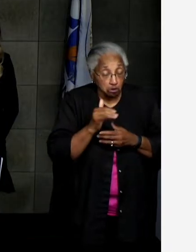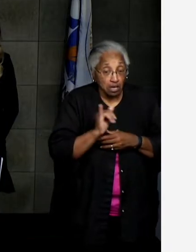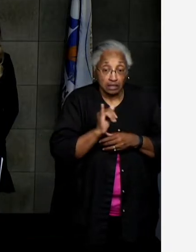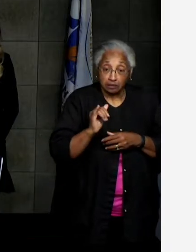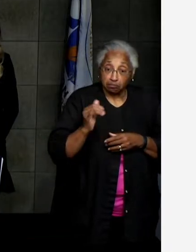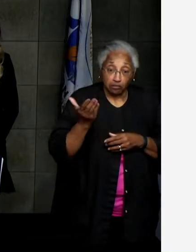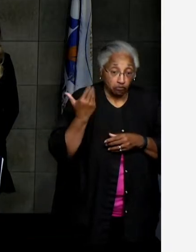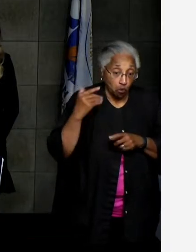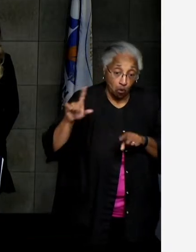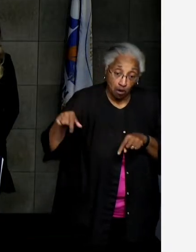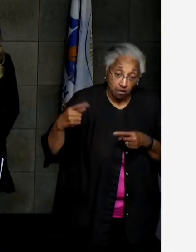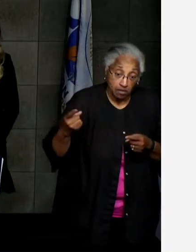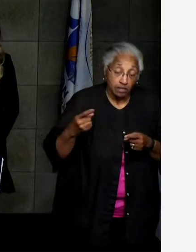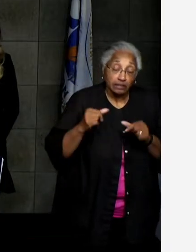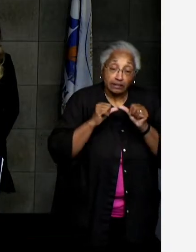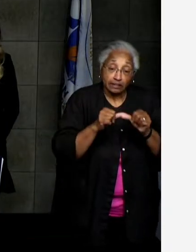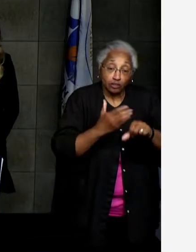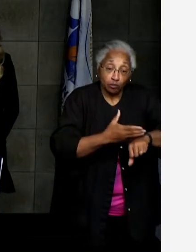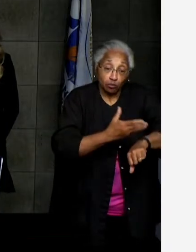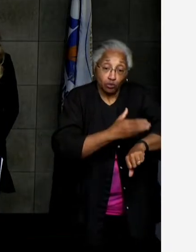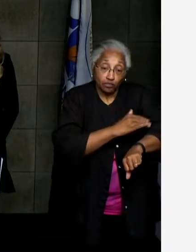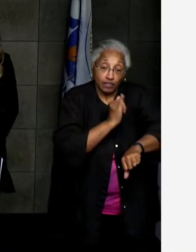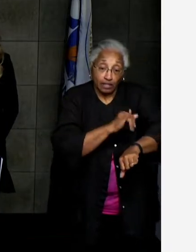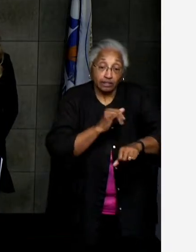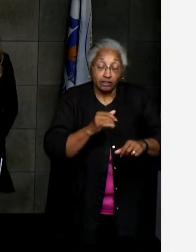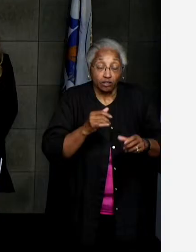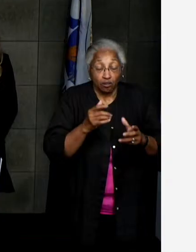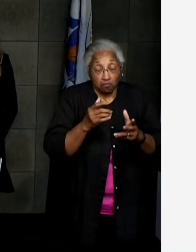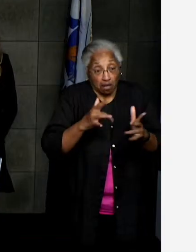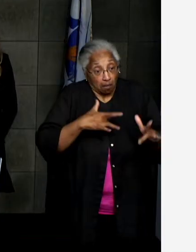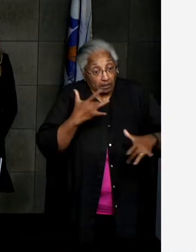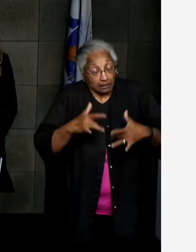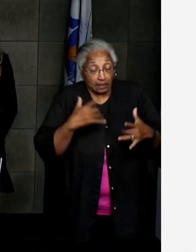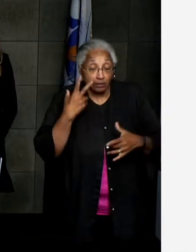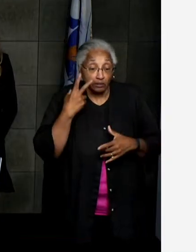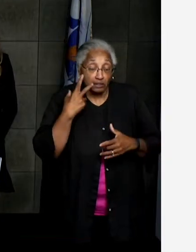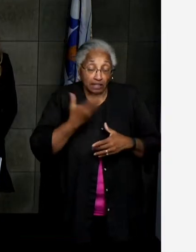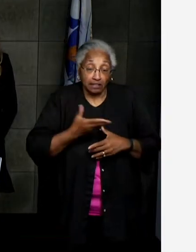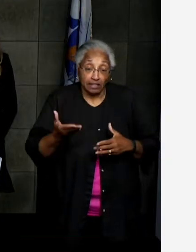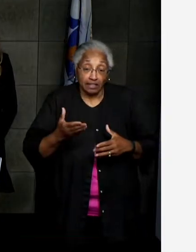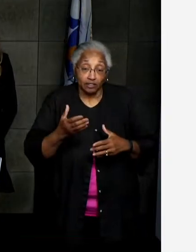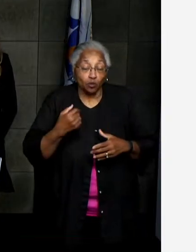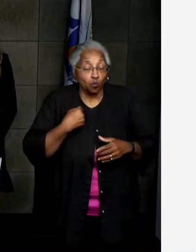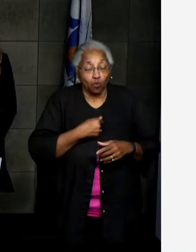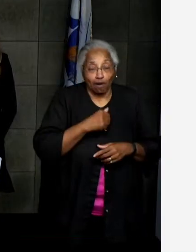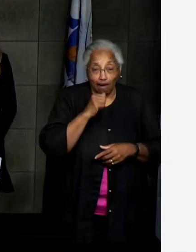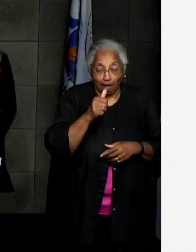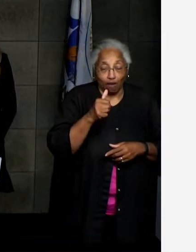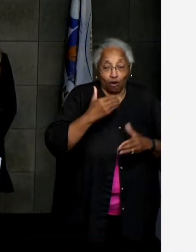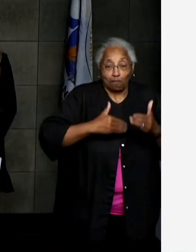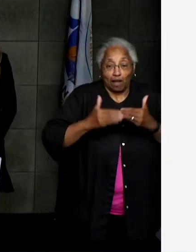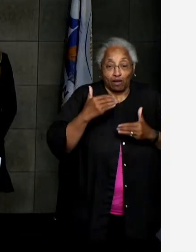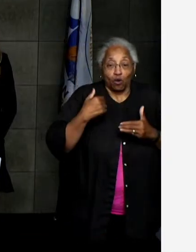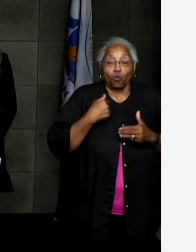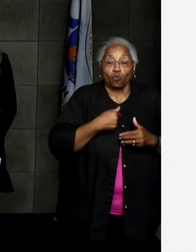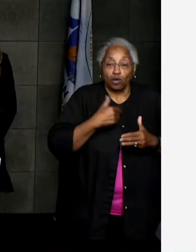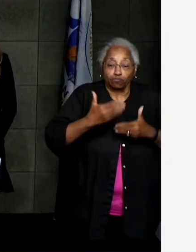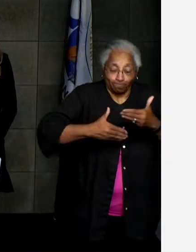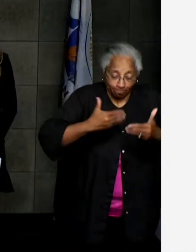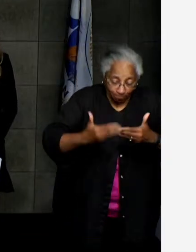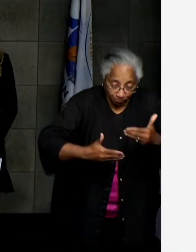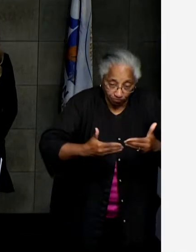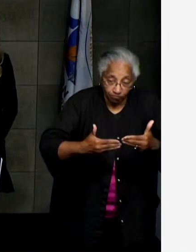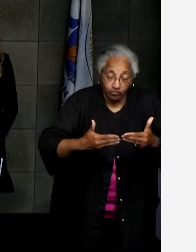going to continue to improve those. I'm excited about HAFS to see how it does this year. And we're not going backward with HAFS. We're actually going forward and making those